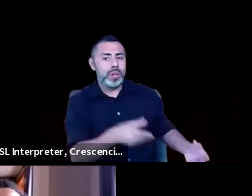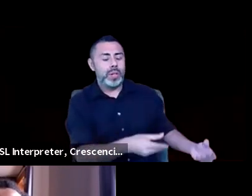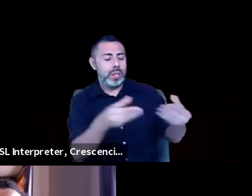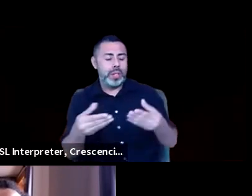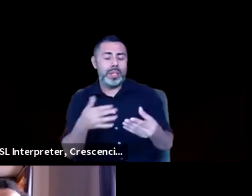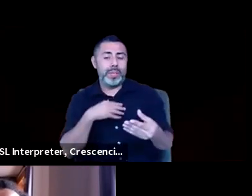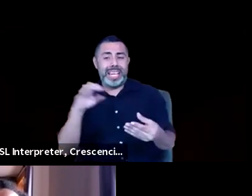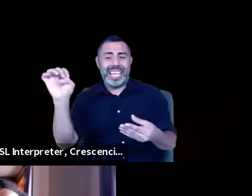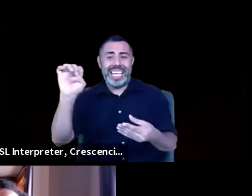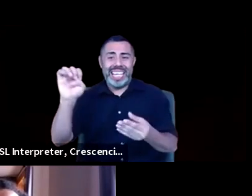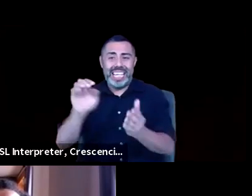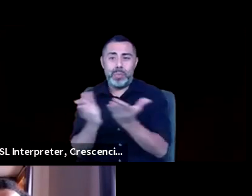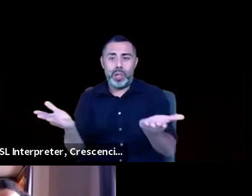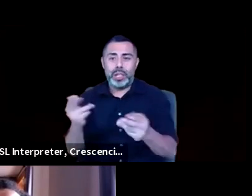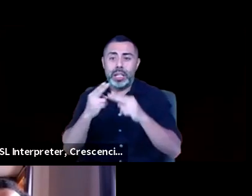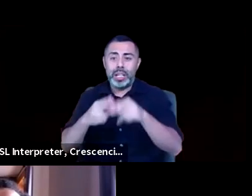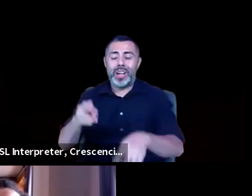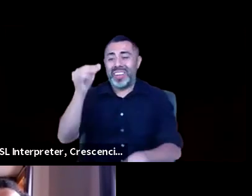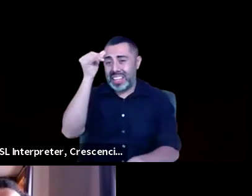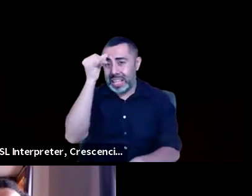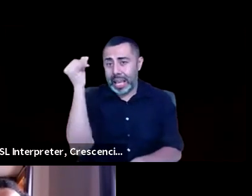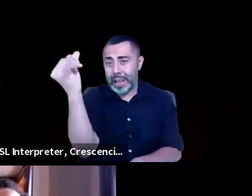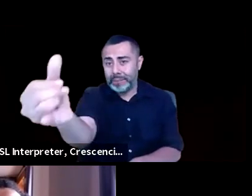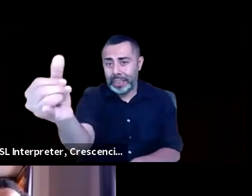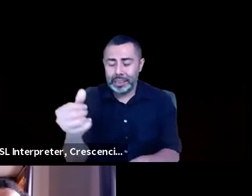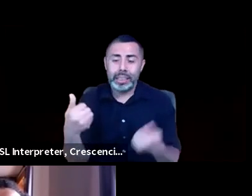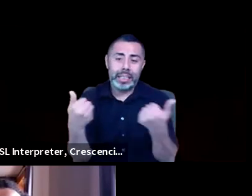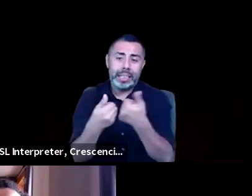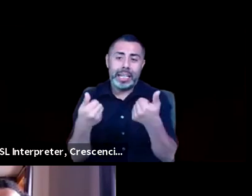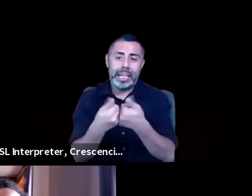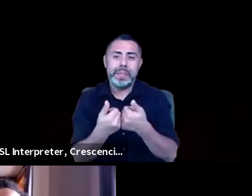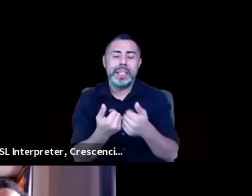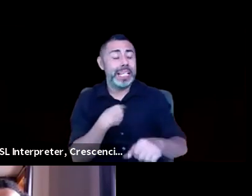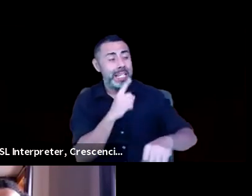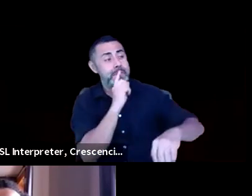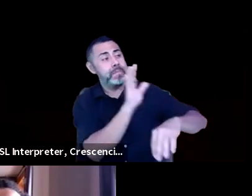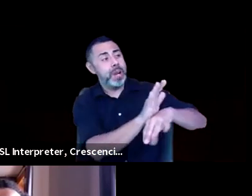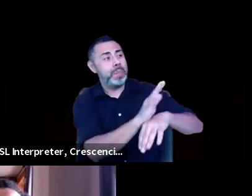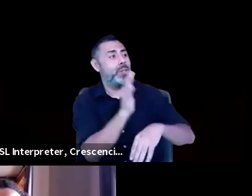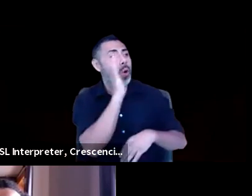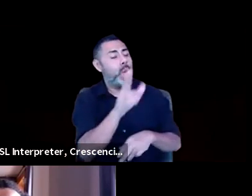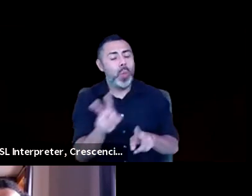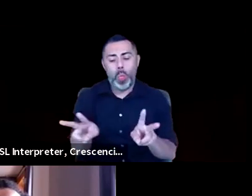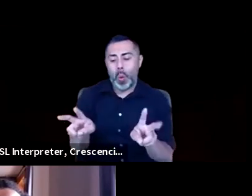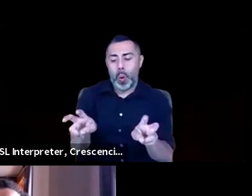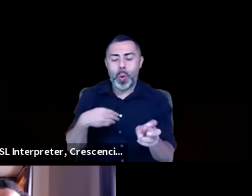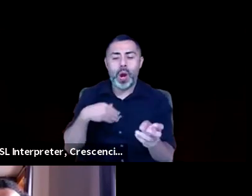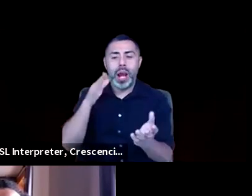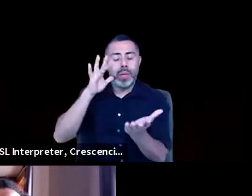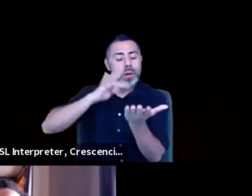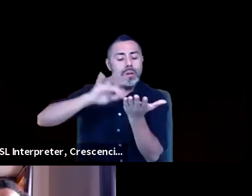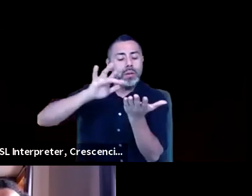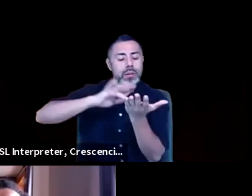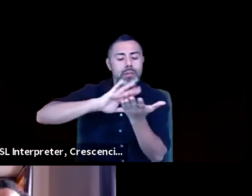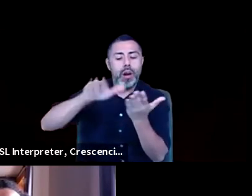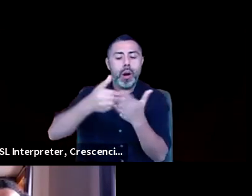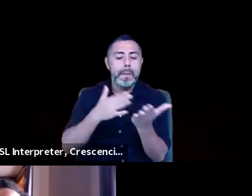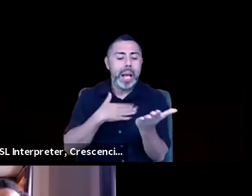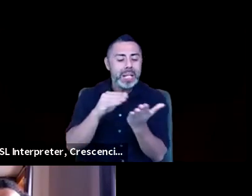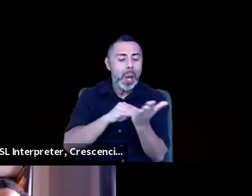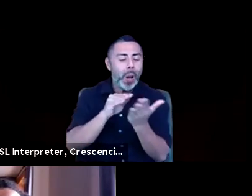Game. and I promised you that I would have a quote or an excerpt, or I would scroll through all of the notes that I've been